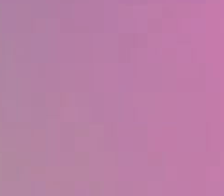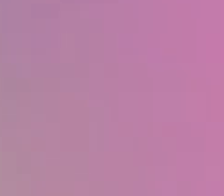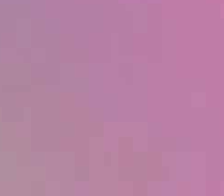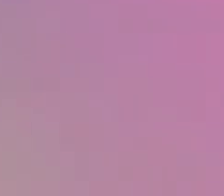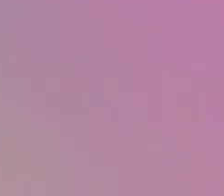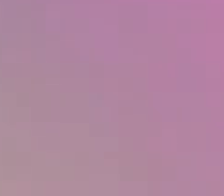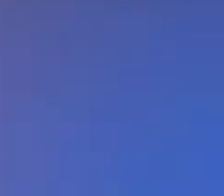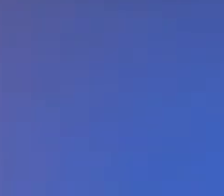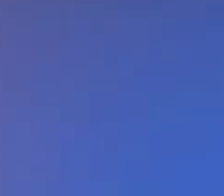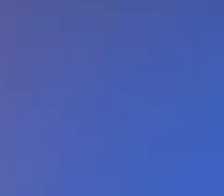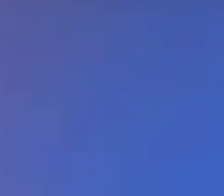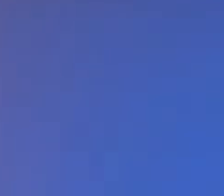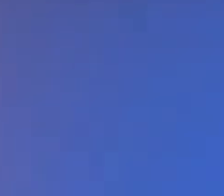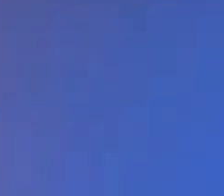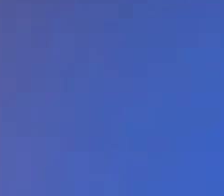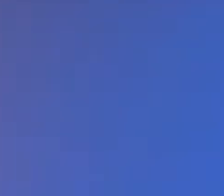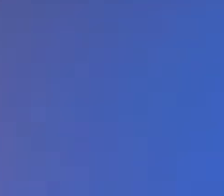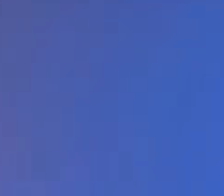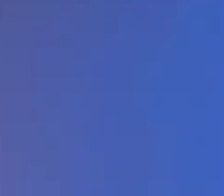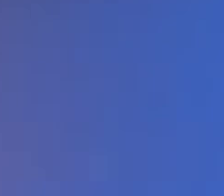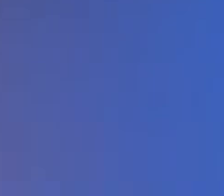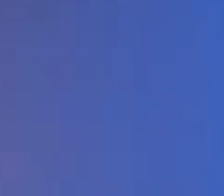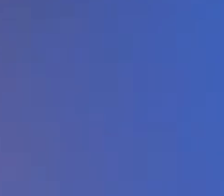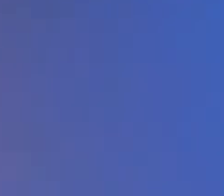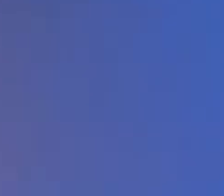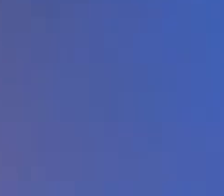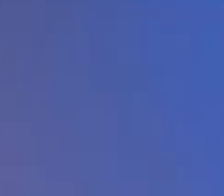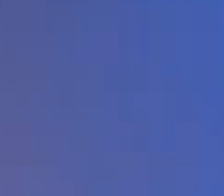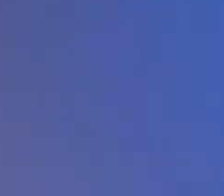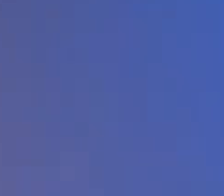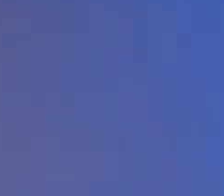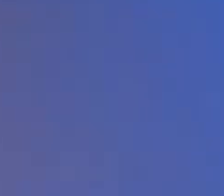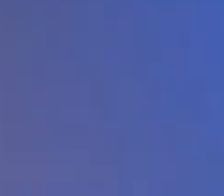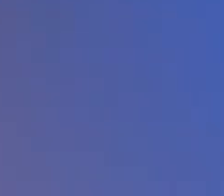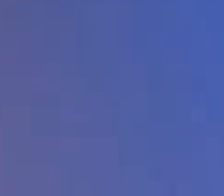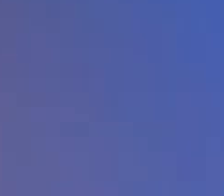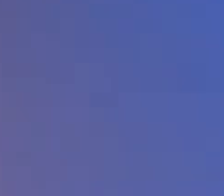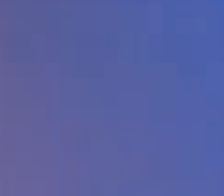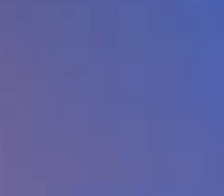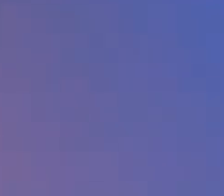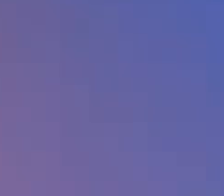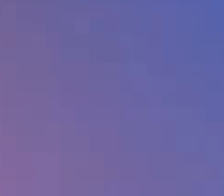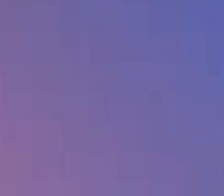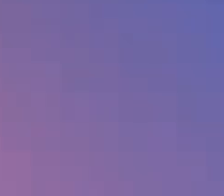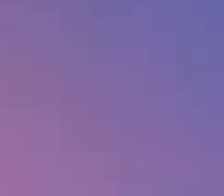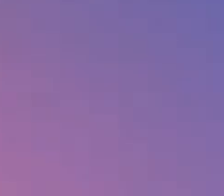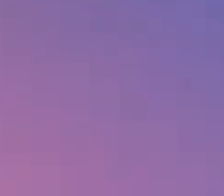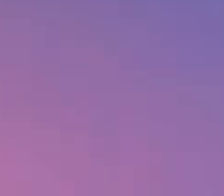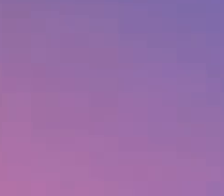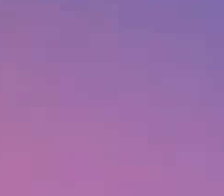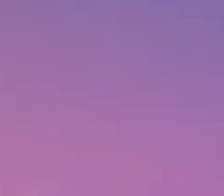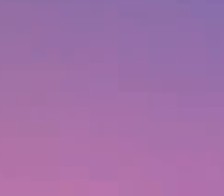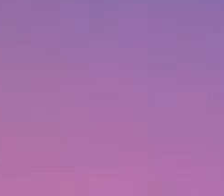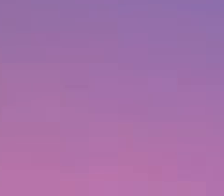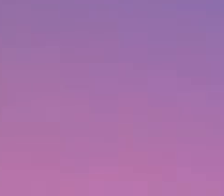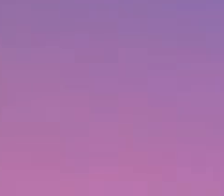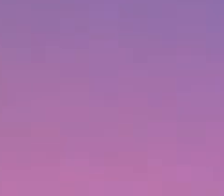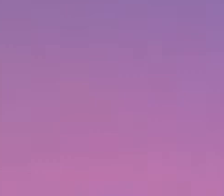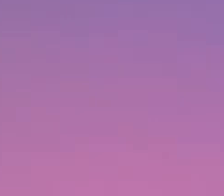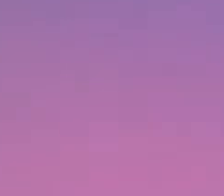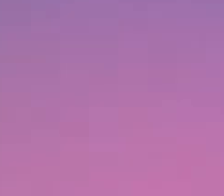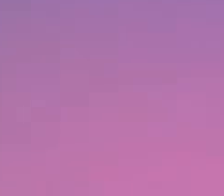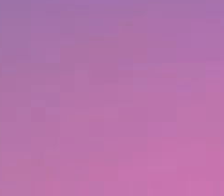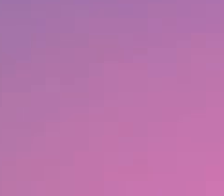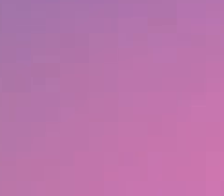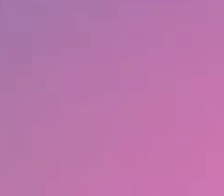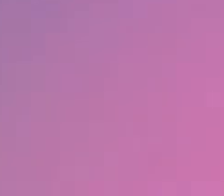Ready or not, here we come. Getting down on the one which we